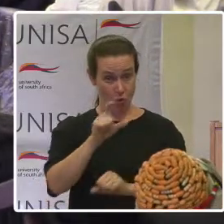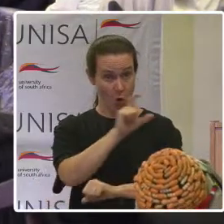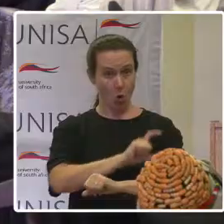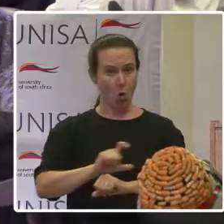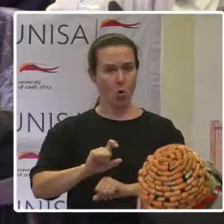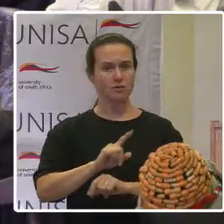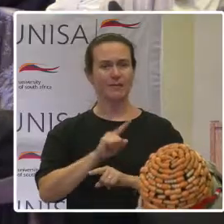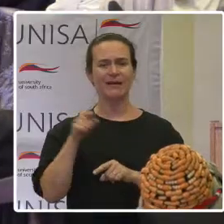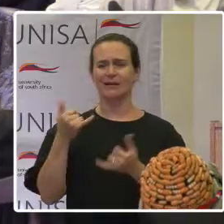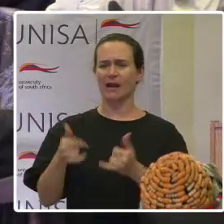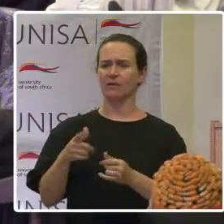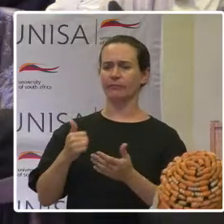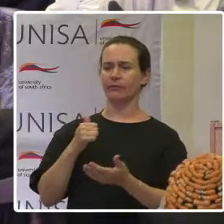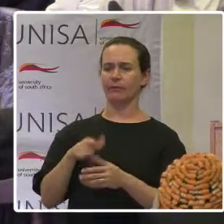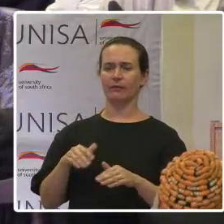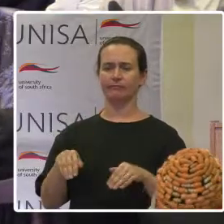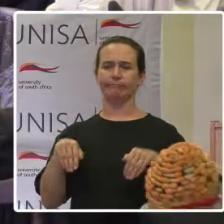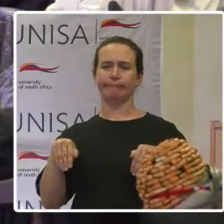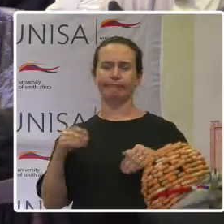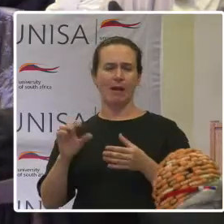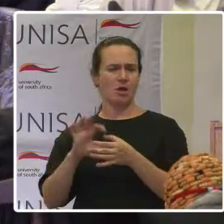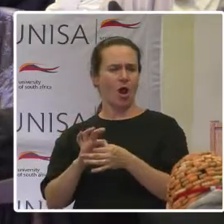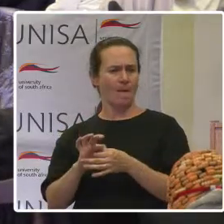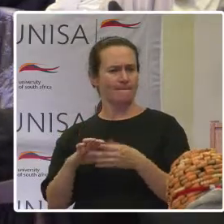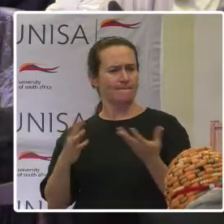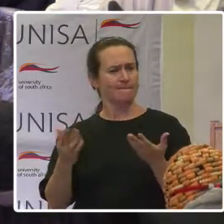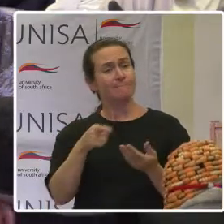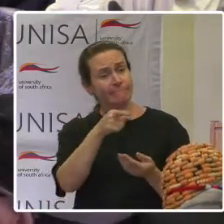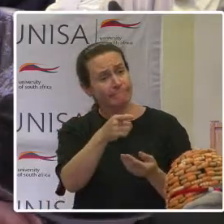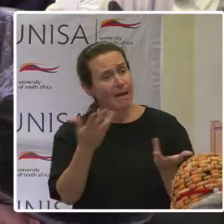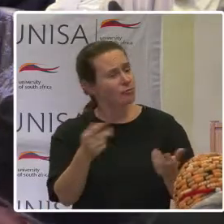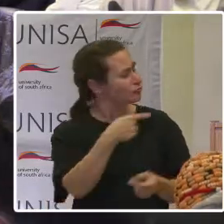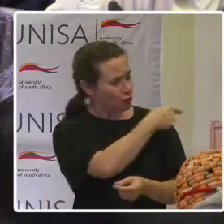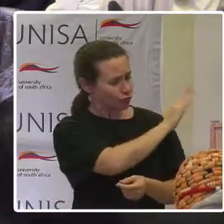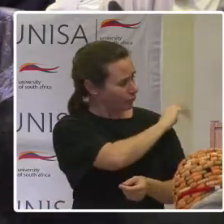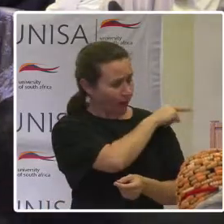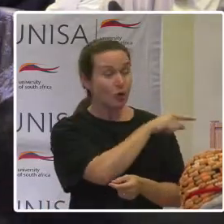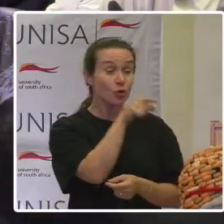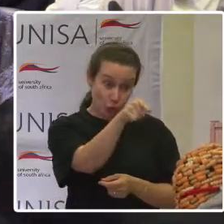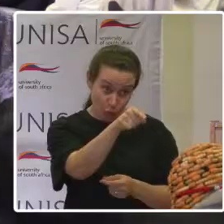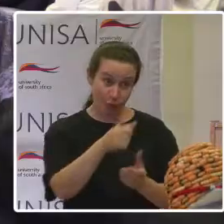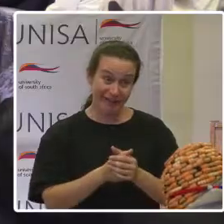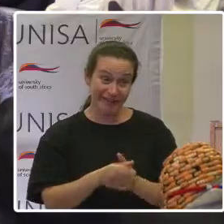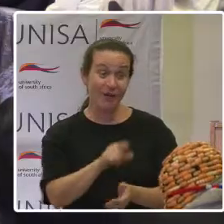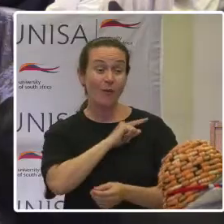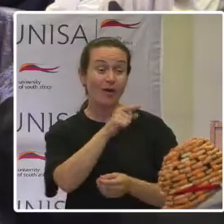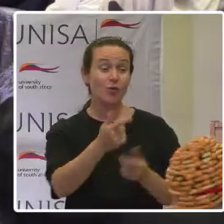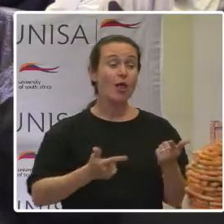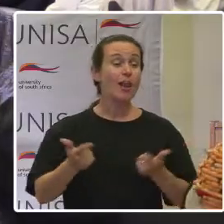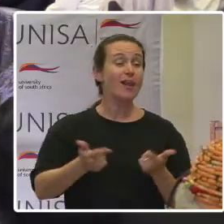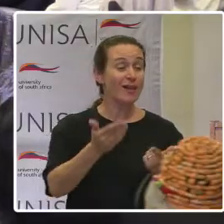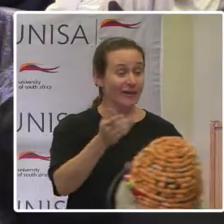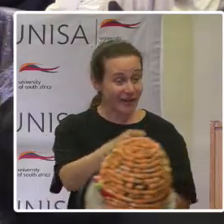but he's at home now. How do we deal with this, Prof? Not him, you, because you are a lawyer now.